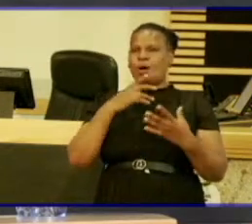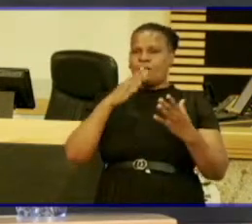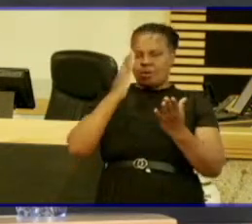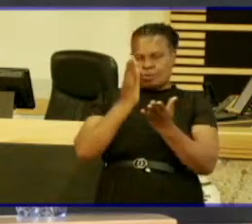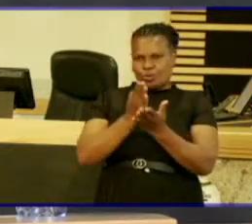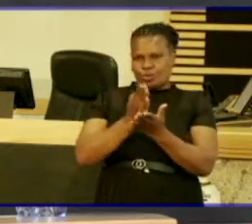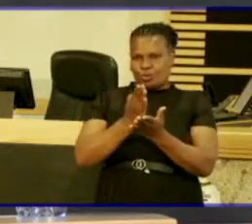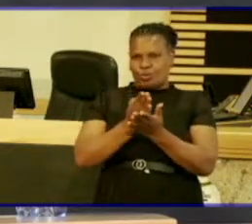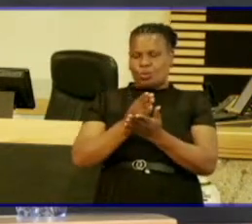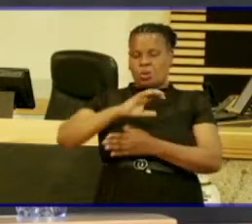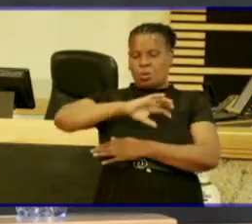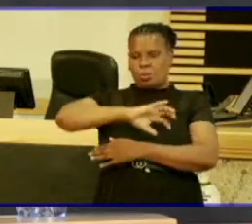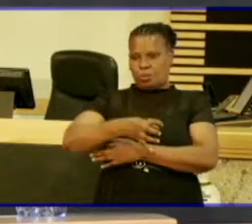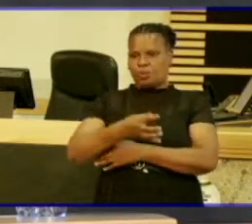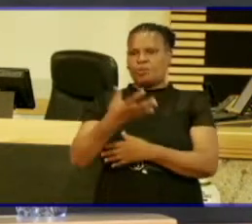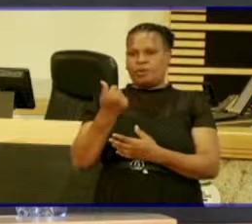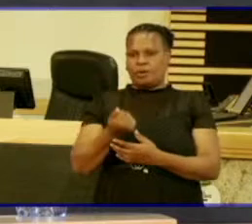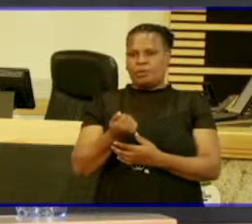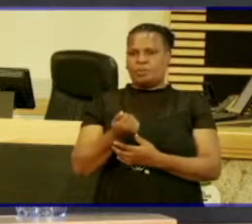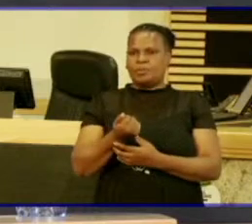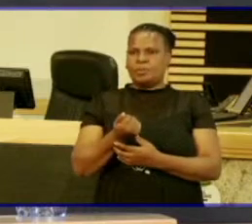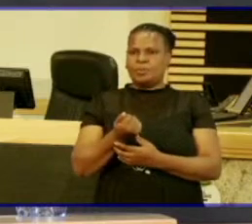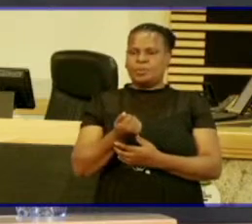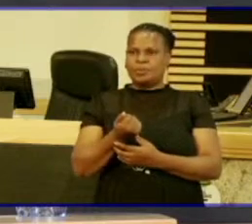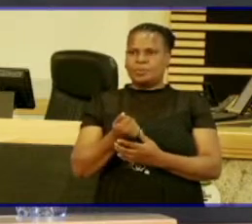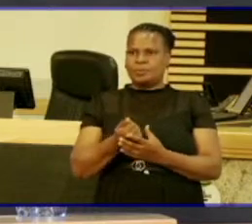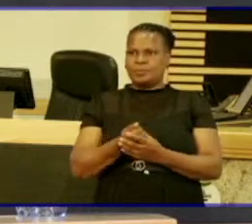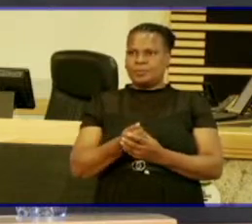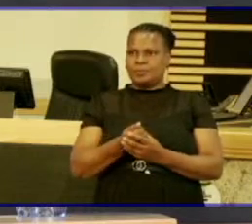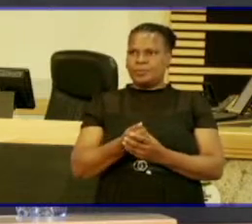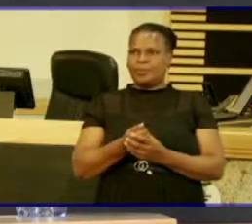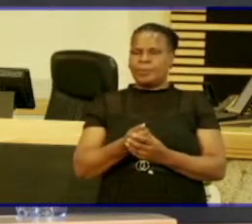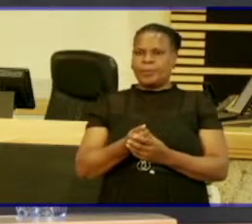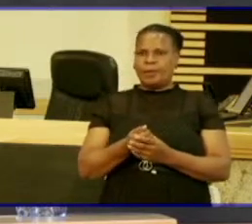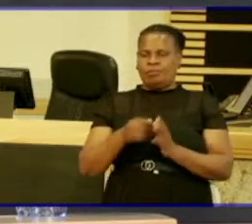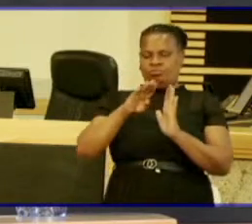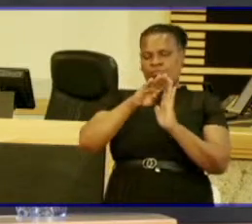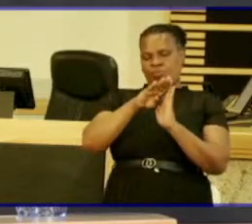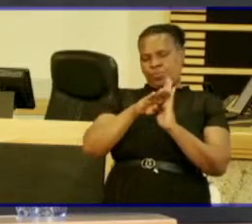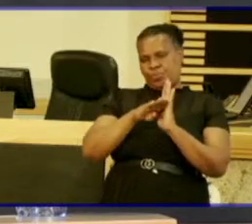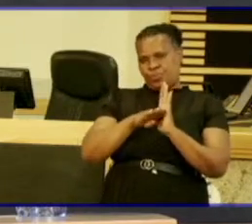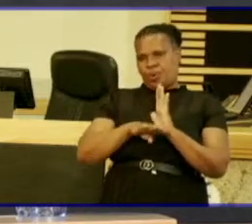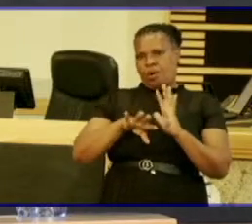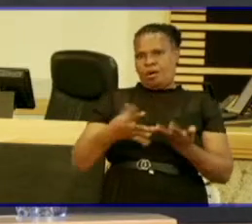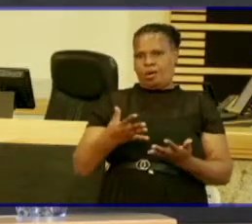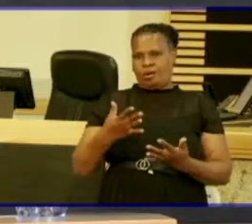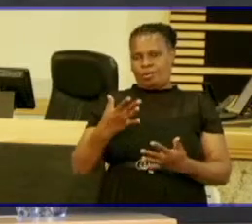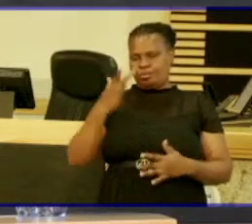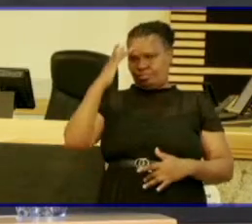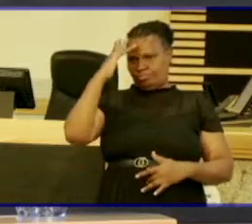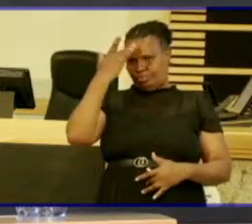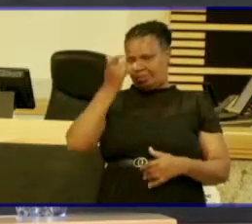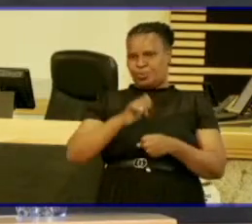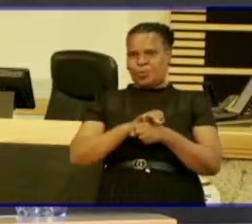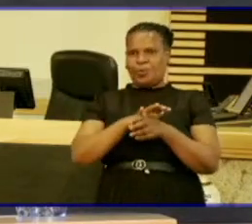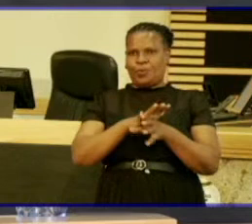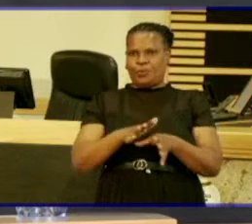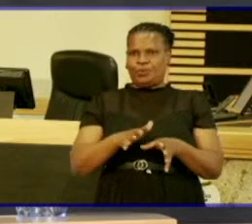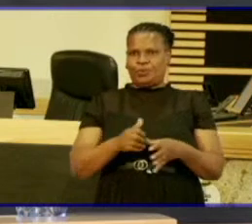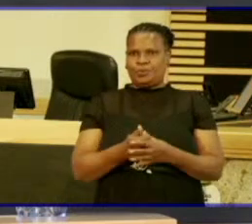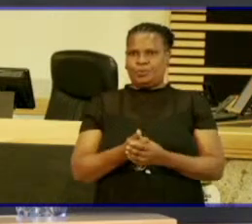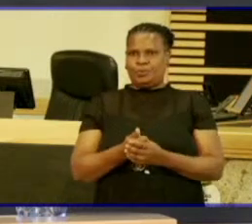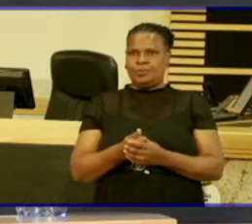that the province is able to respond, intervene, and reduce new infections, provide hospital services, and